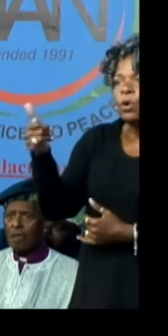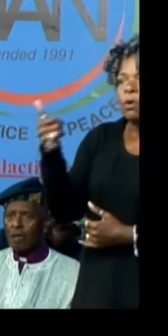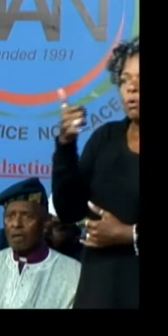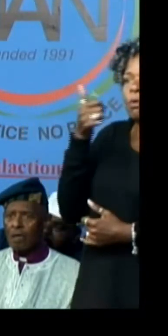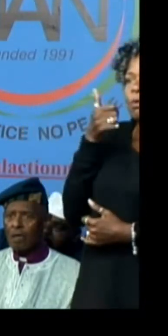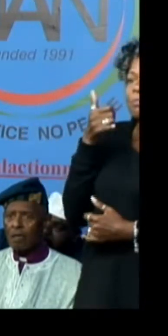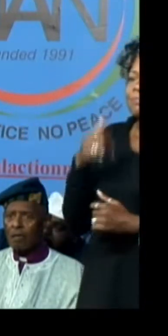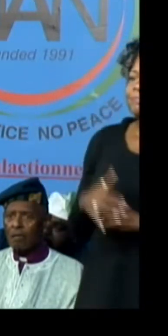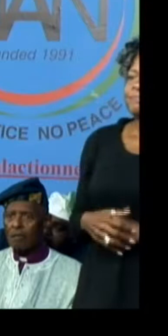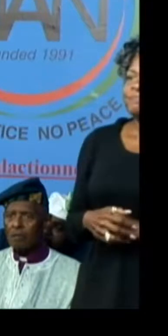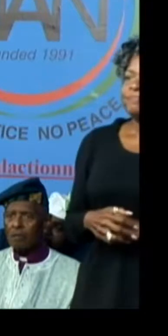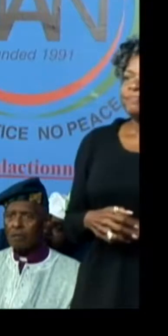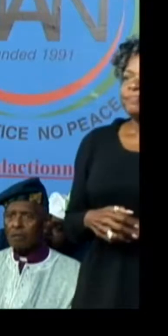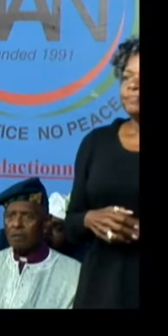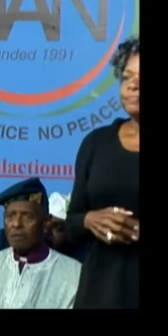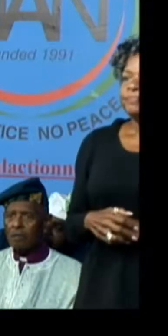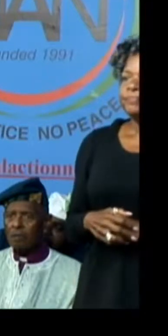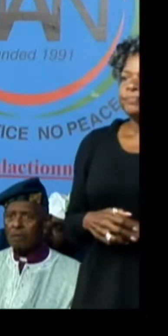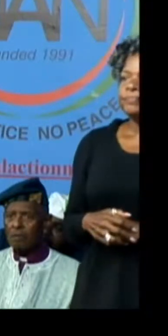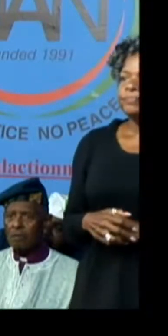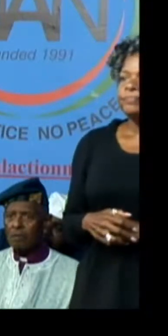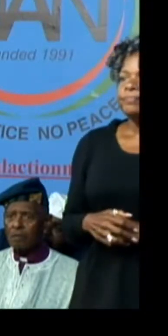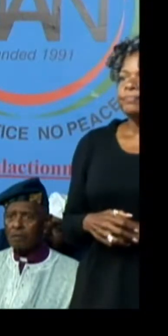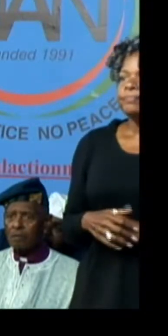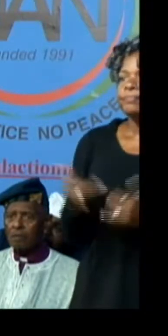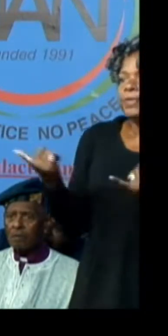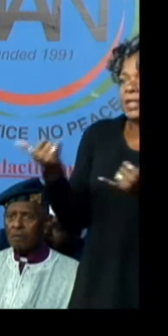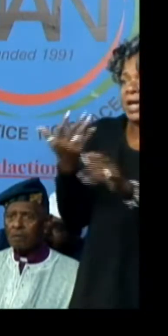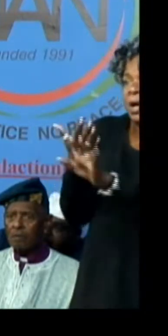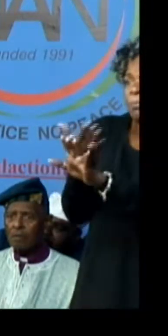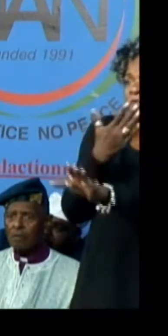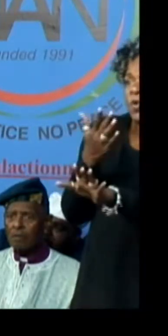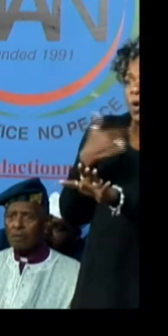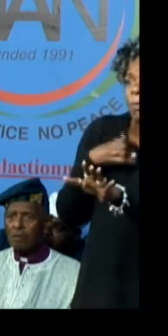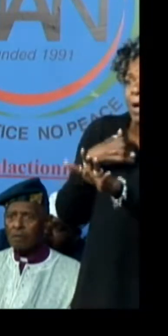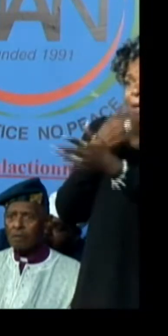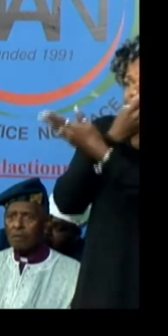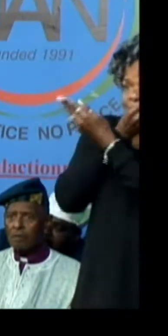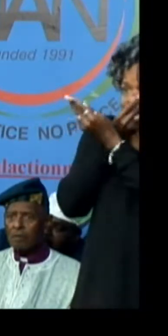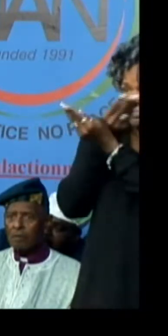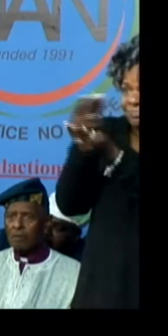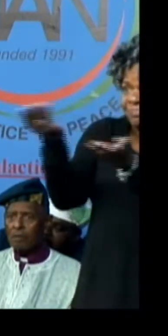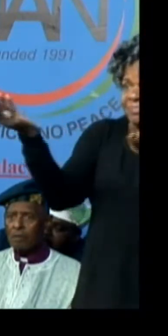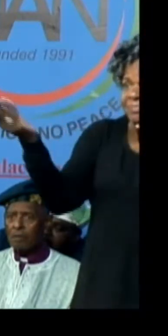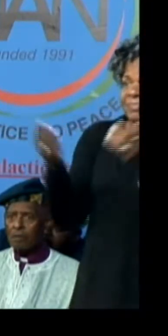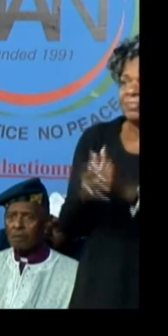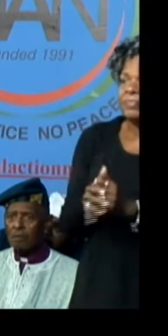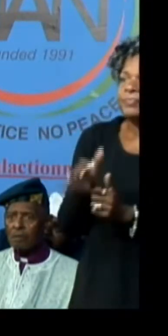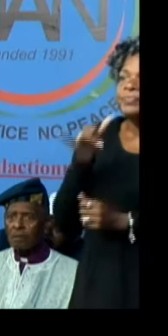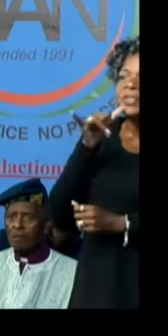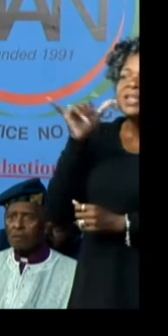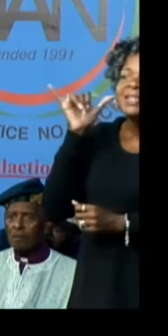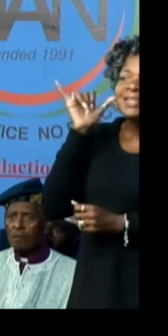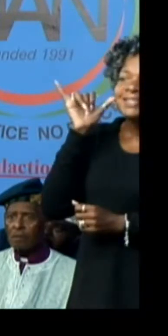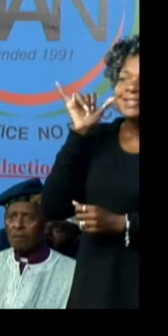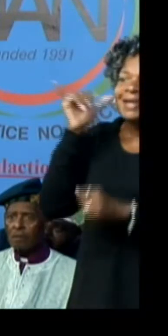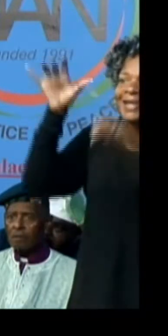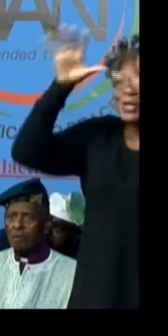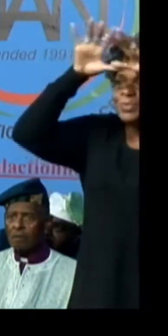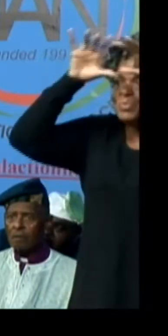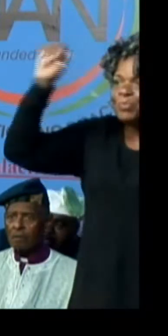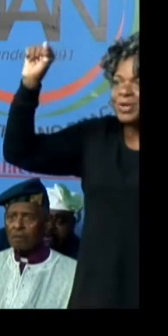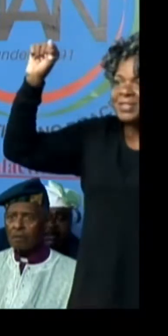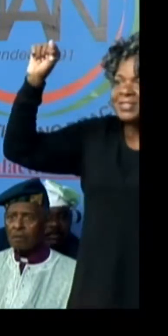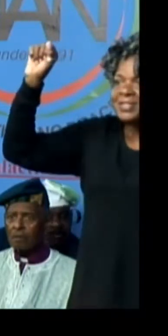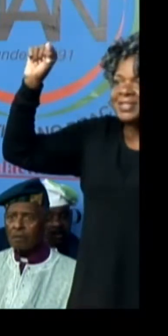1-877-626-4651. Let me say before I get into my message, on yesterday, President Donald Trump spoke